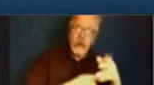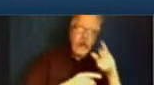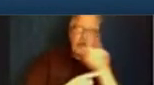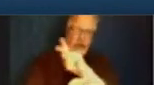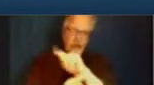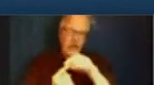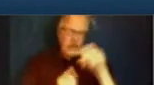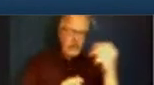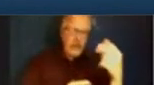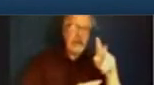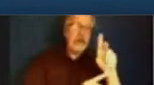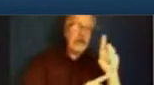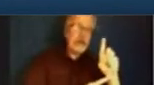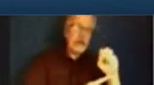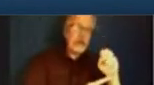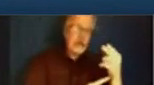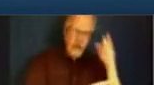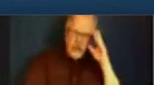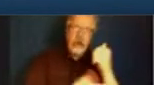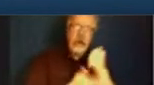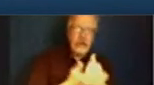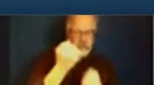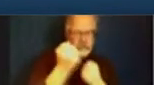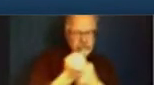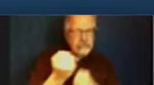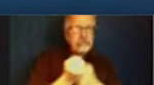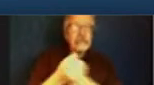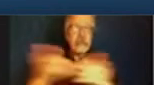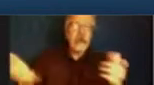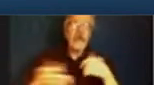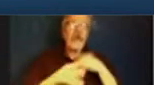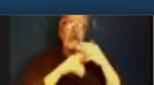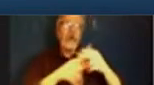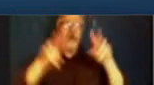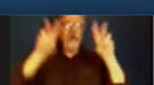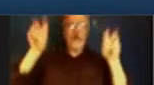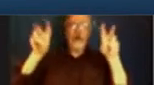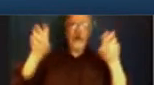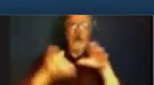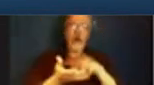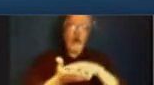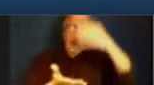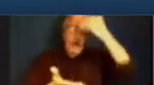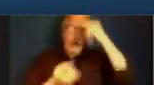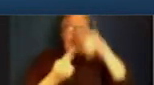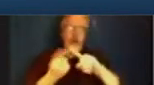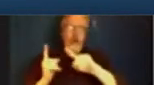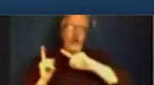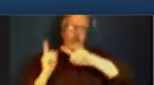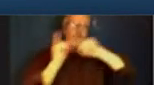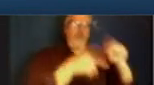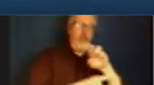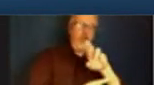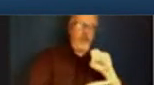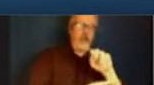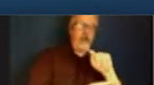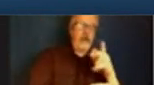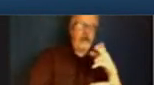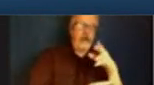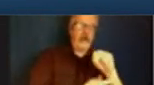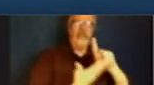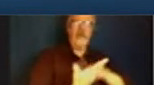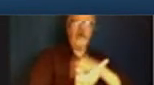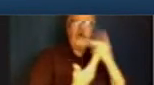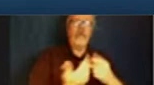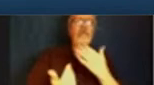our Learn to Return program. Now, this Learn to Return program has been considerably successful. Over 90% of our